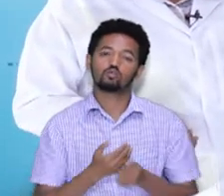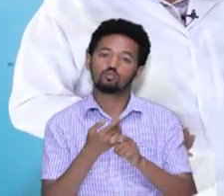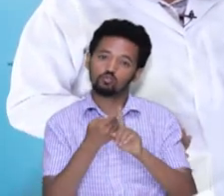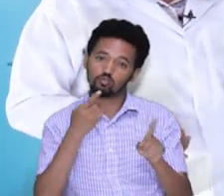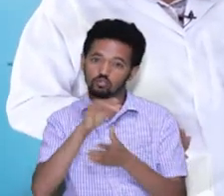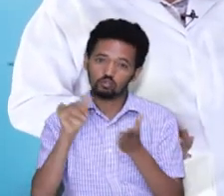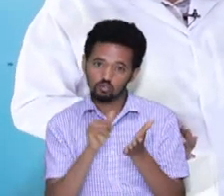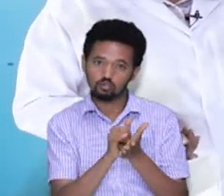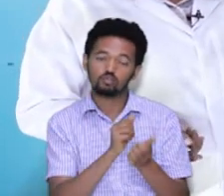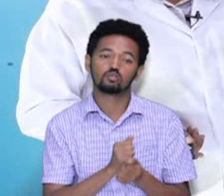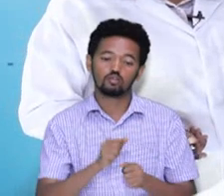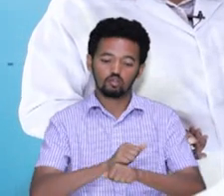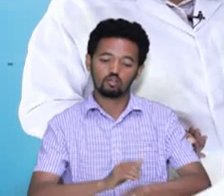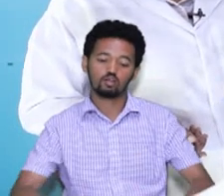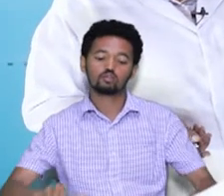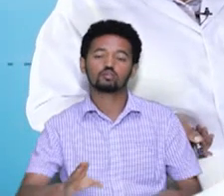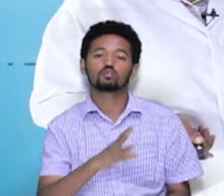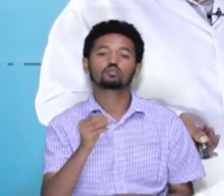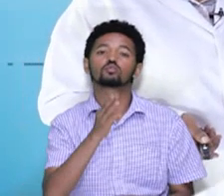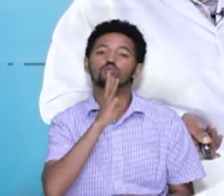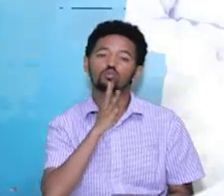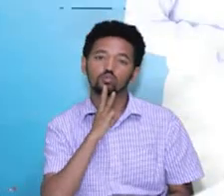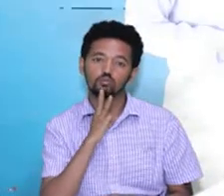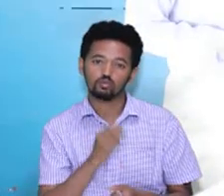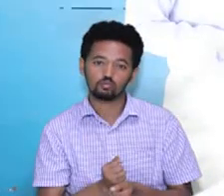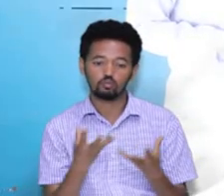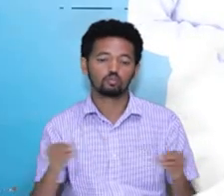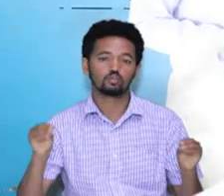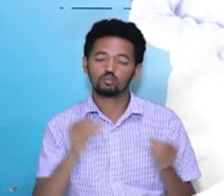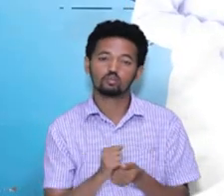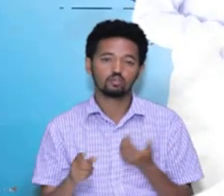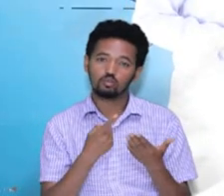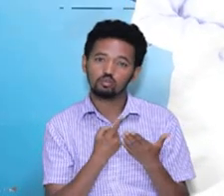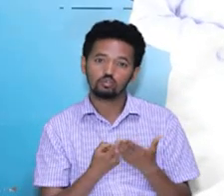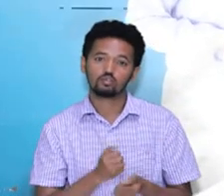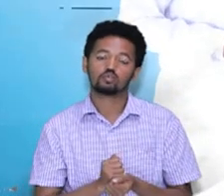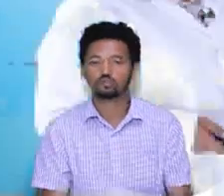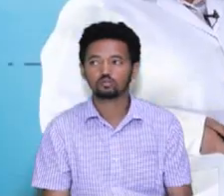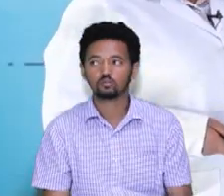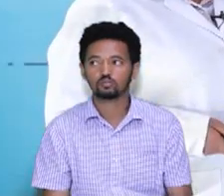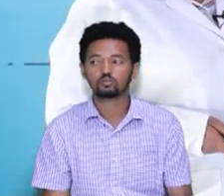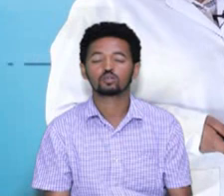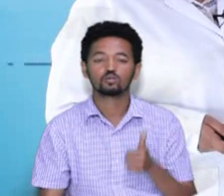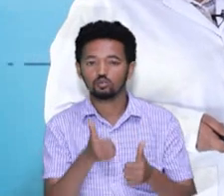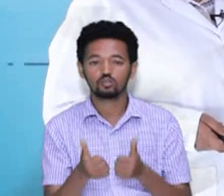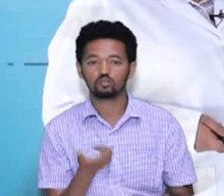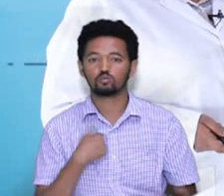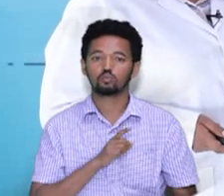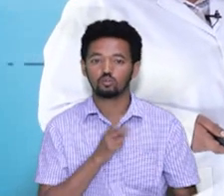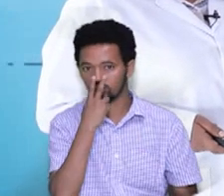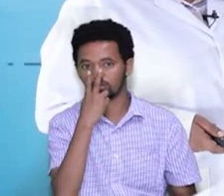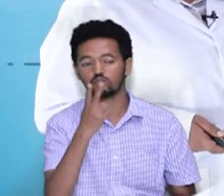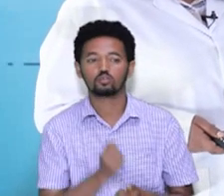is landmass or water bodies. Landmass may be continent or country. When we see the